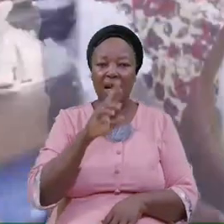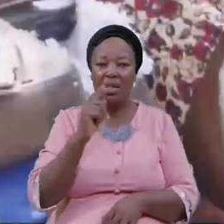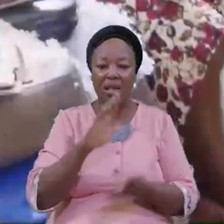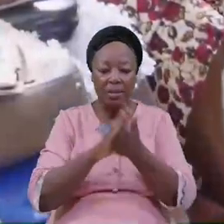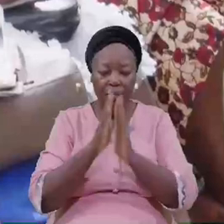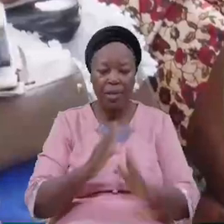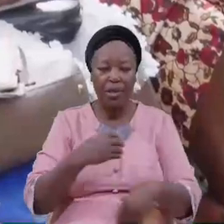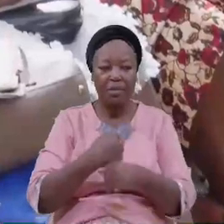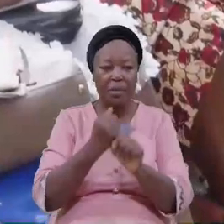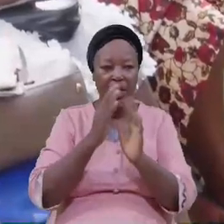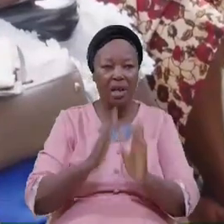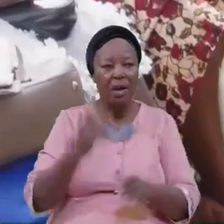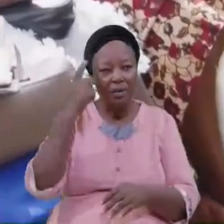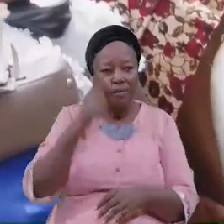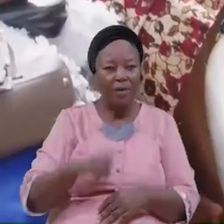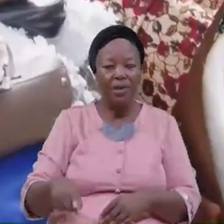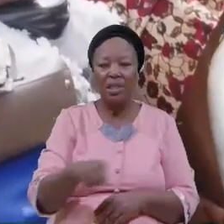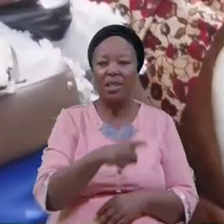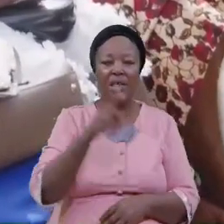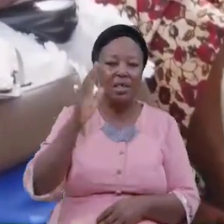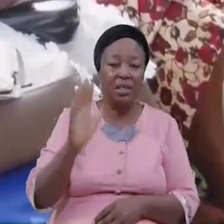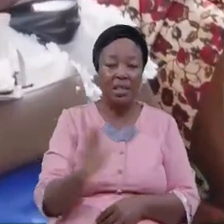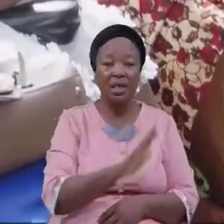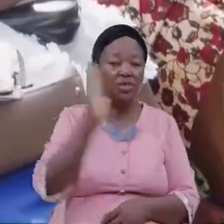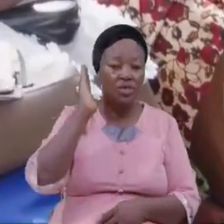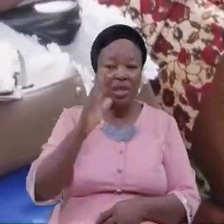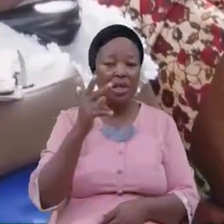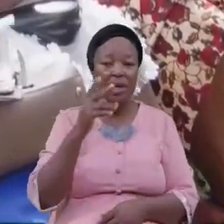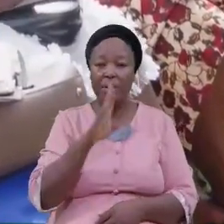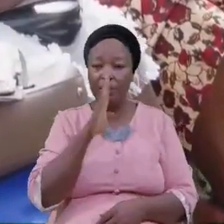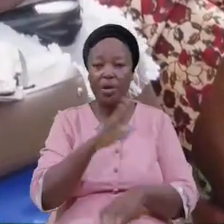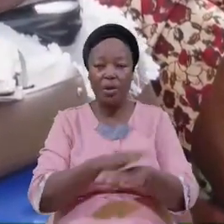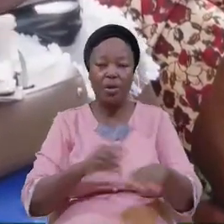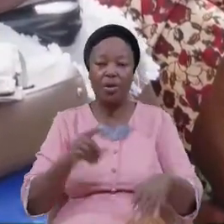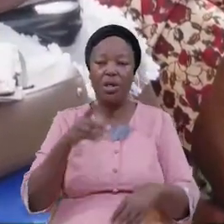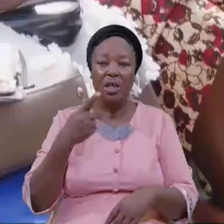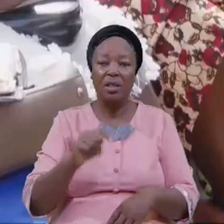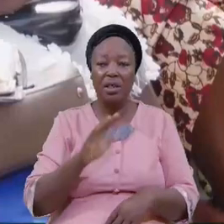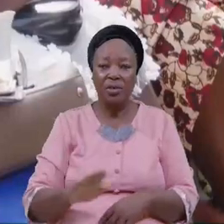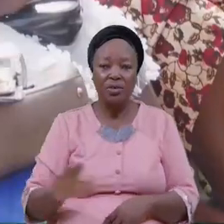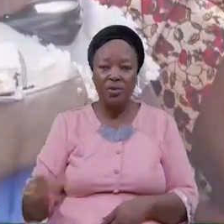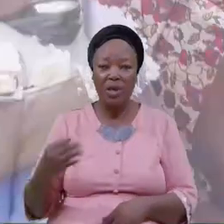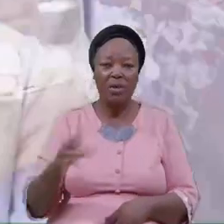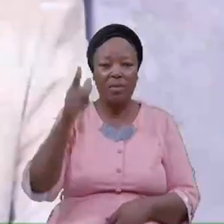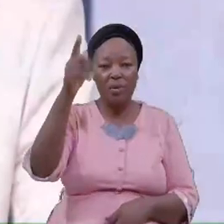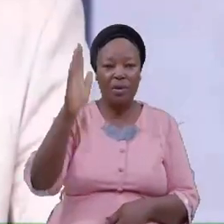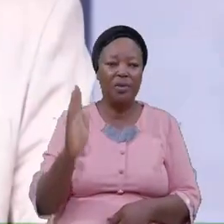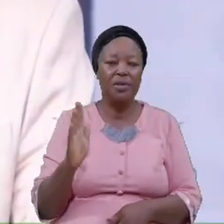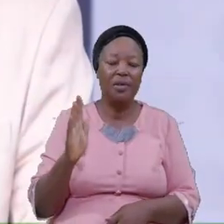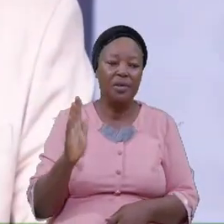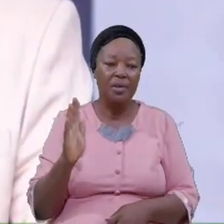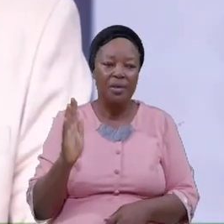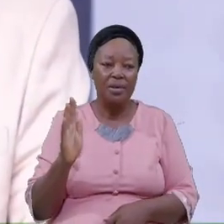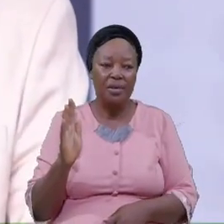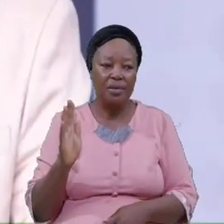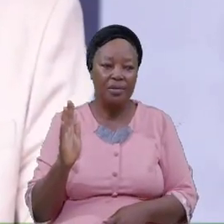for they shall be called the children of God. Matthieu 5, 9. Heureux ceux qui procurent la